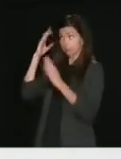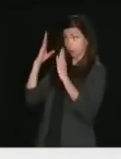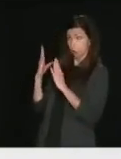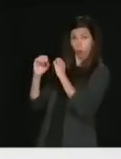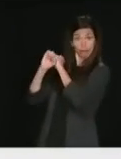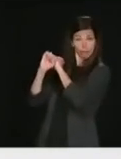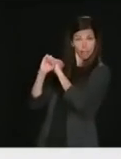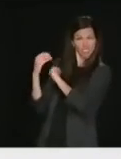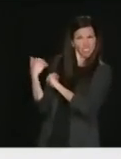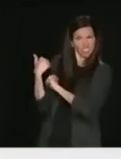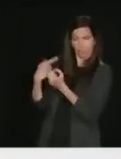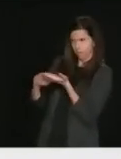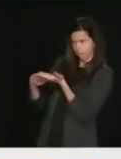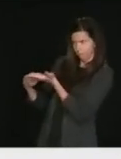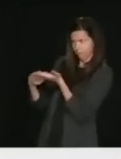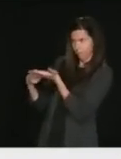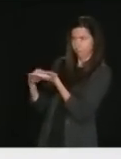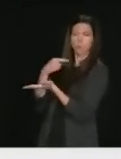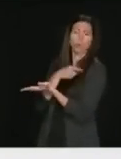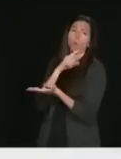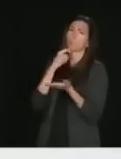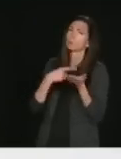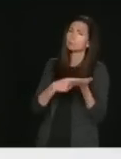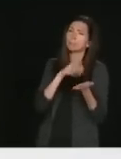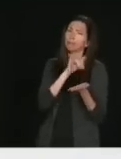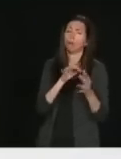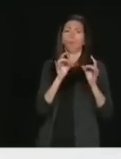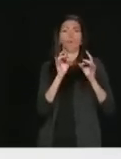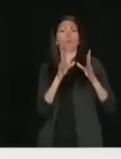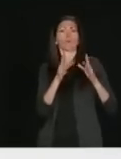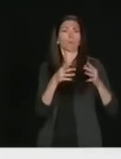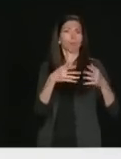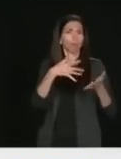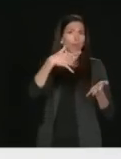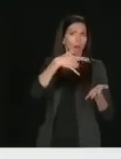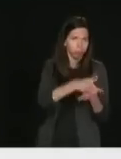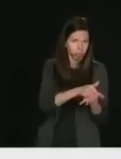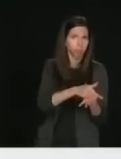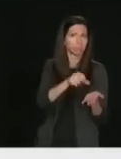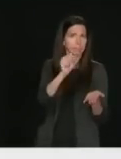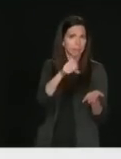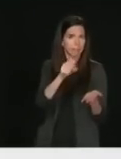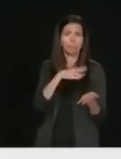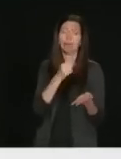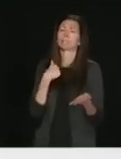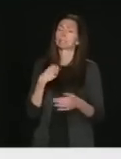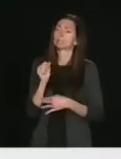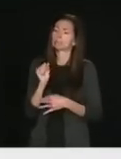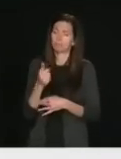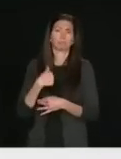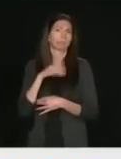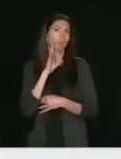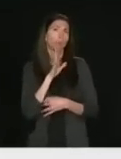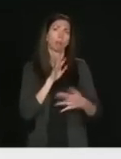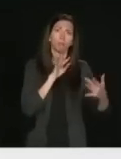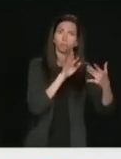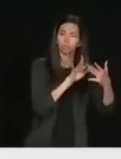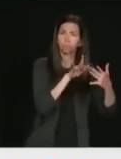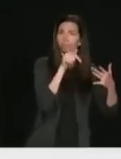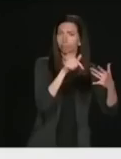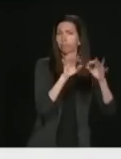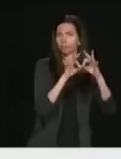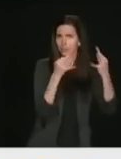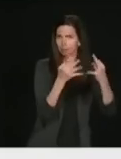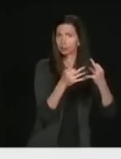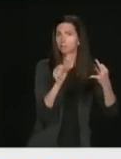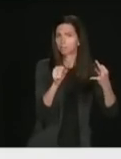accident. And of course, I will talk to the families that are concerned. But for now,